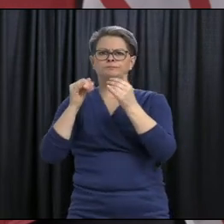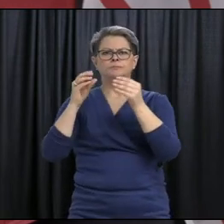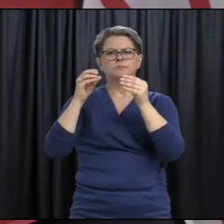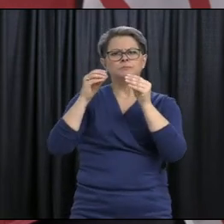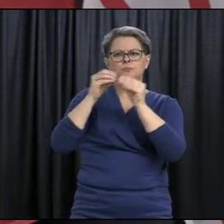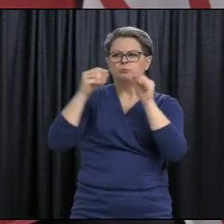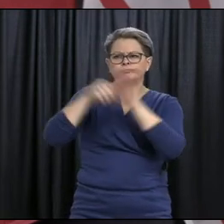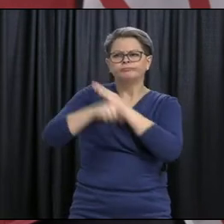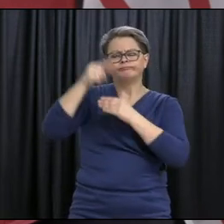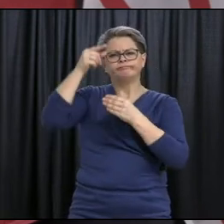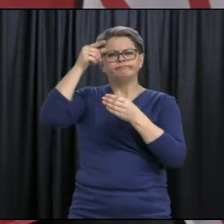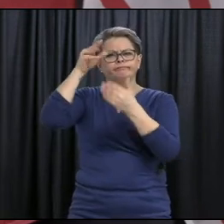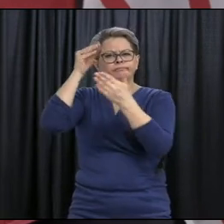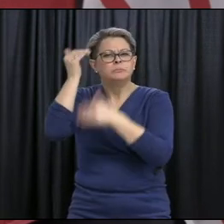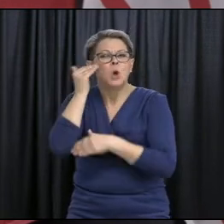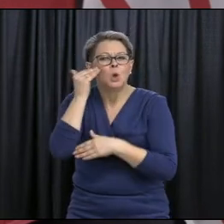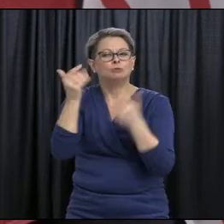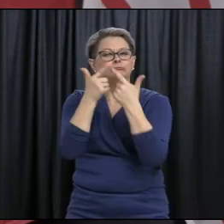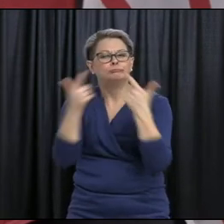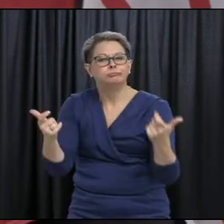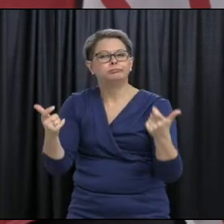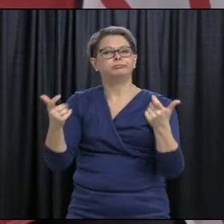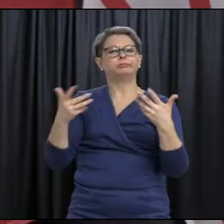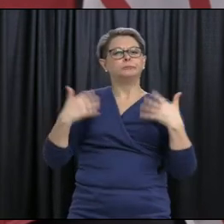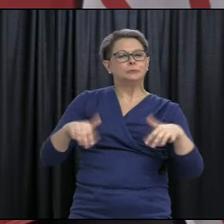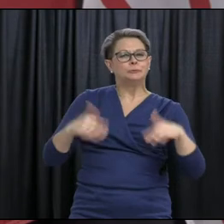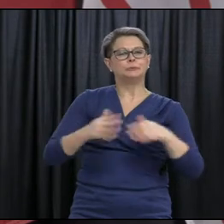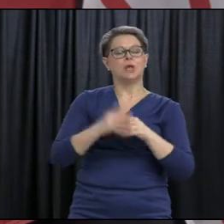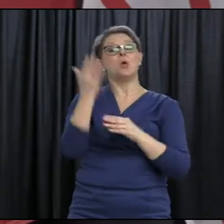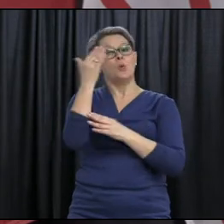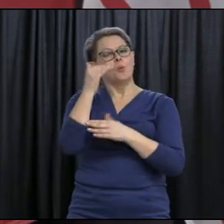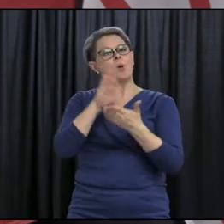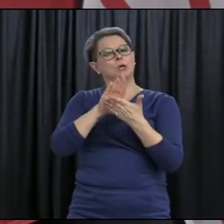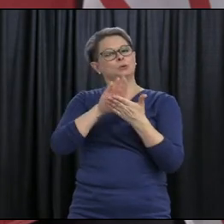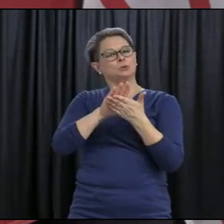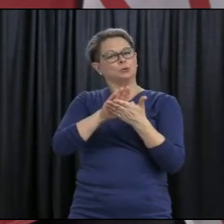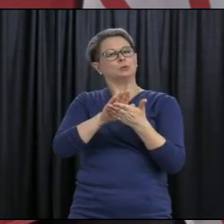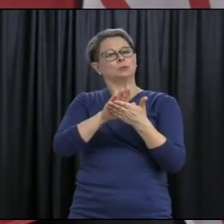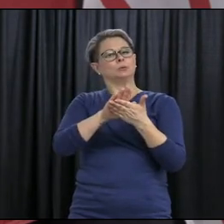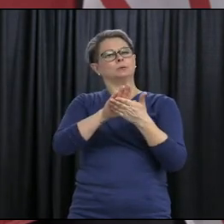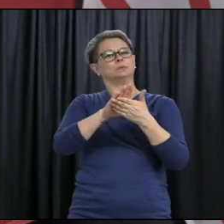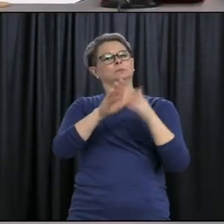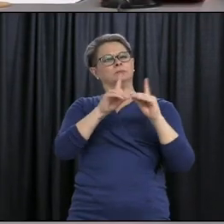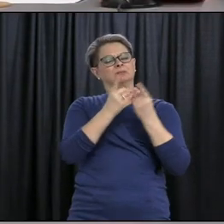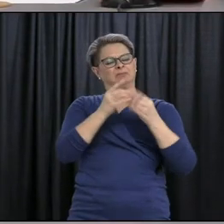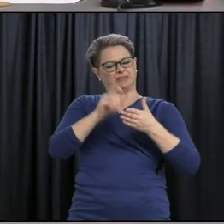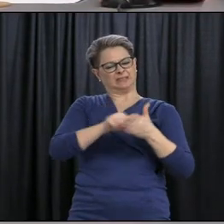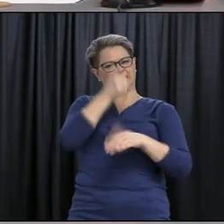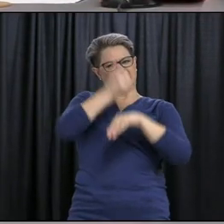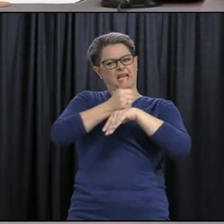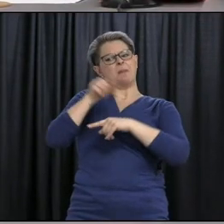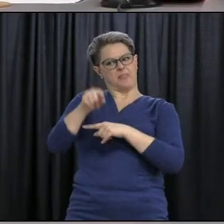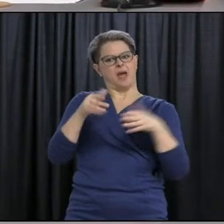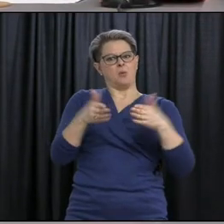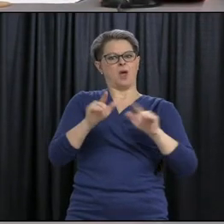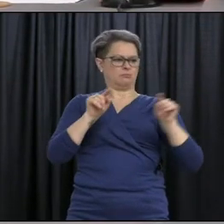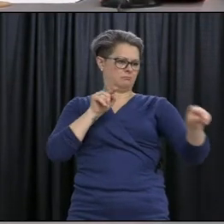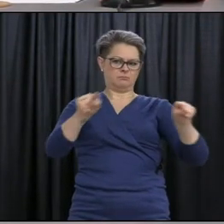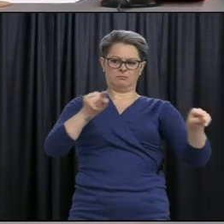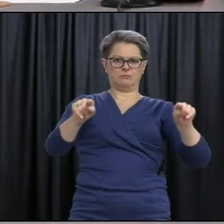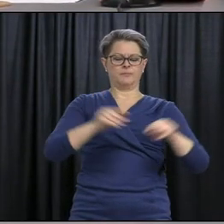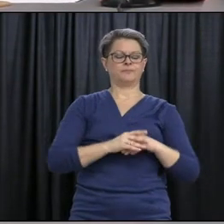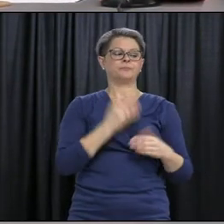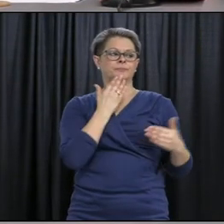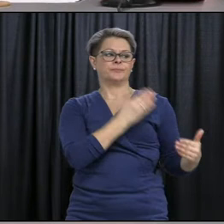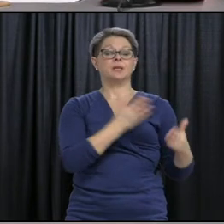educators, and that's the reason the English School District has set it up this way. Thank you. Thank you, Brian.